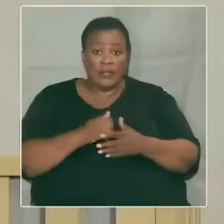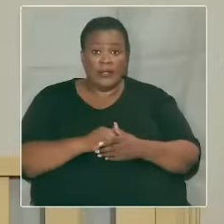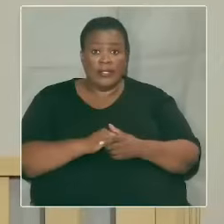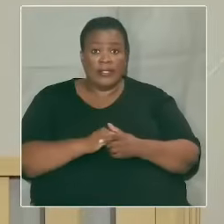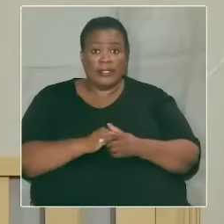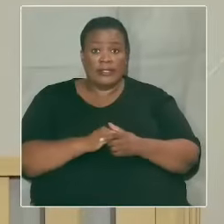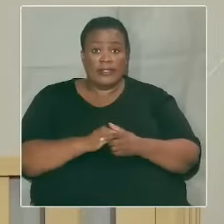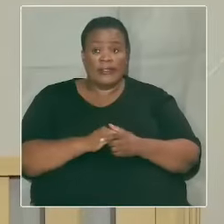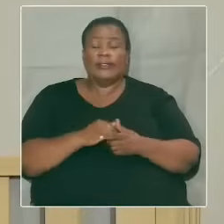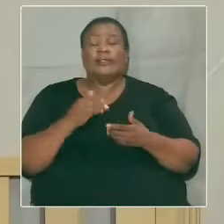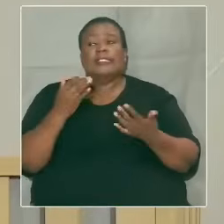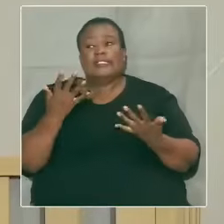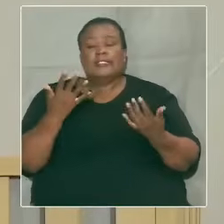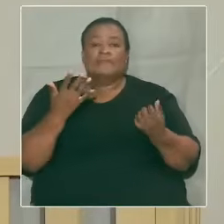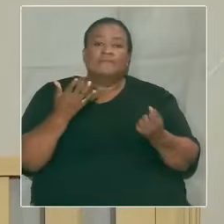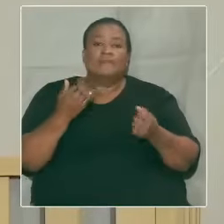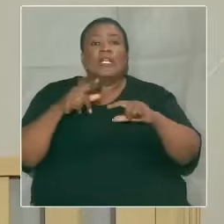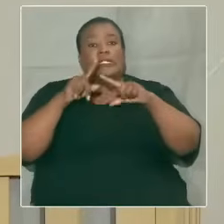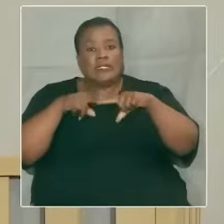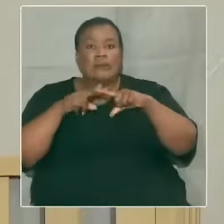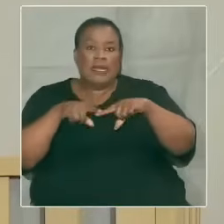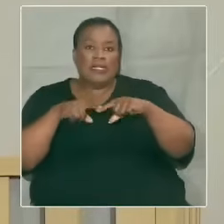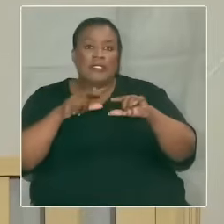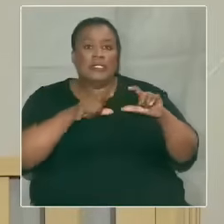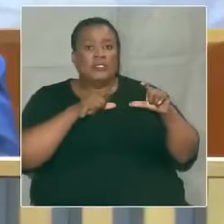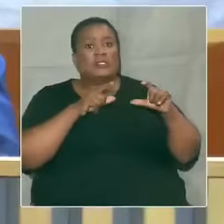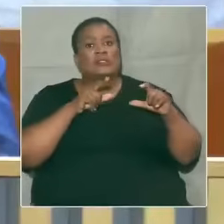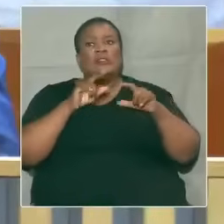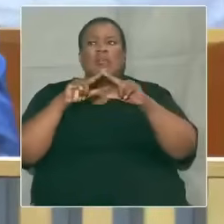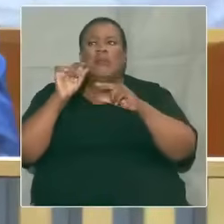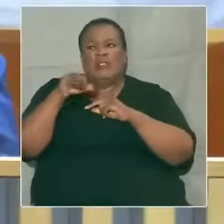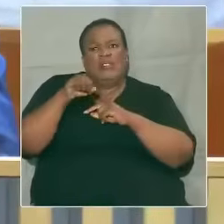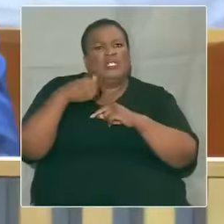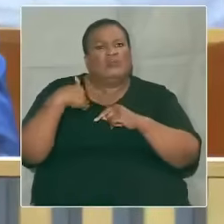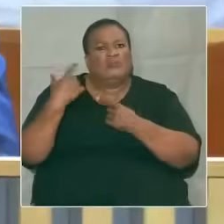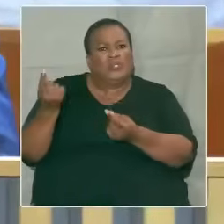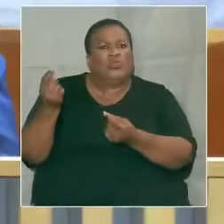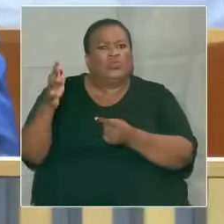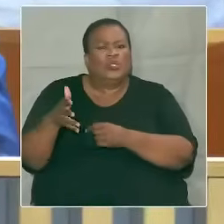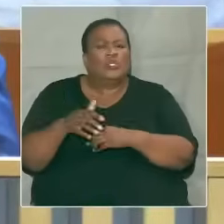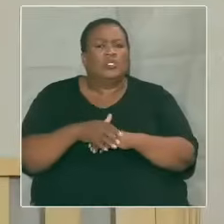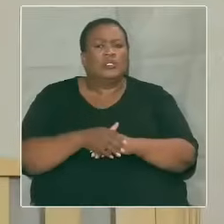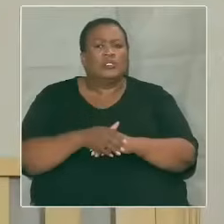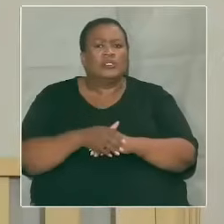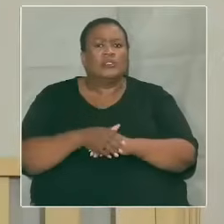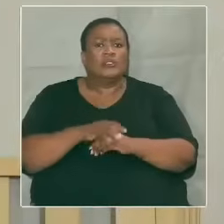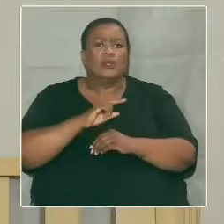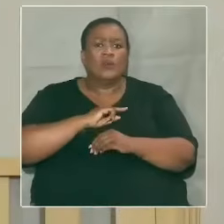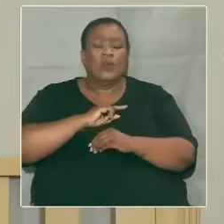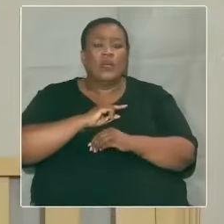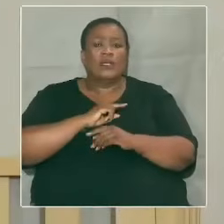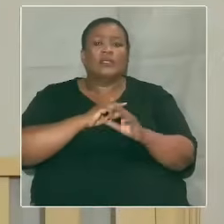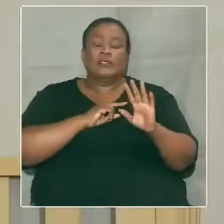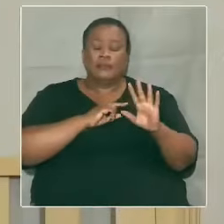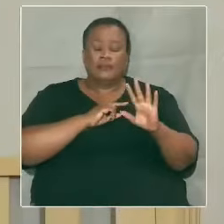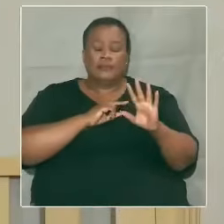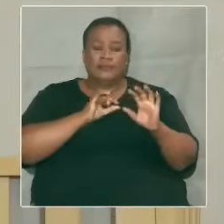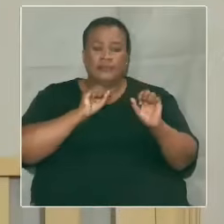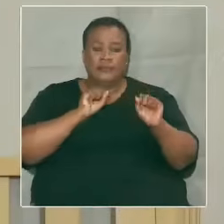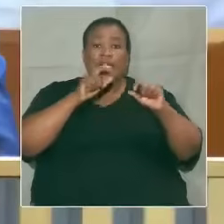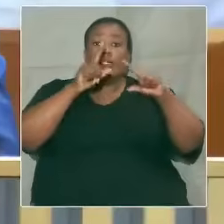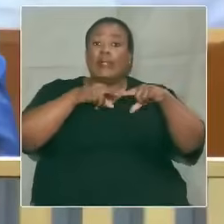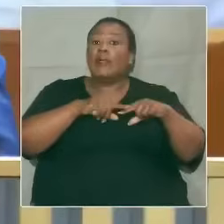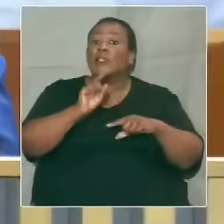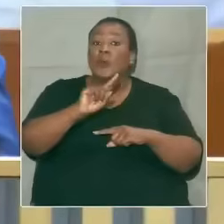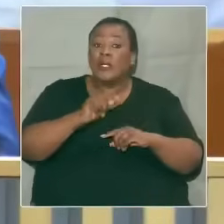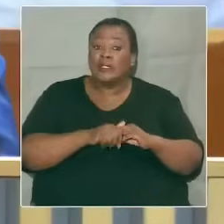Yeah, it depends, Commissioner, but yes, I will. It's a matter that is career limiting, but it depends